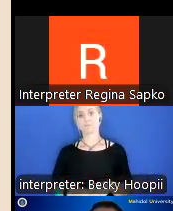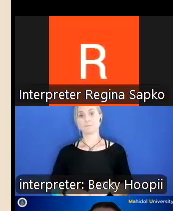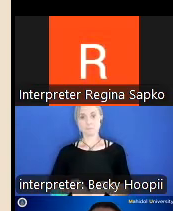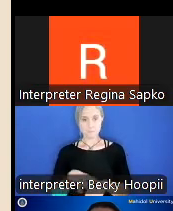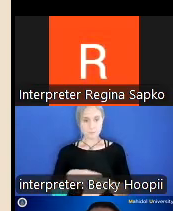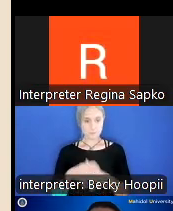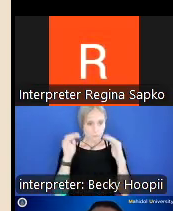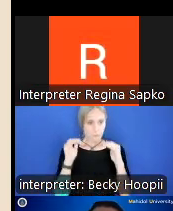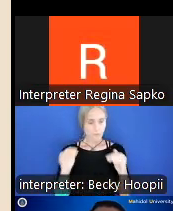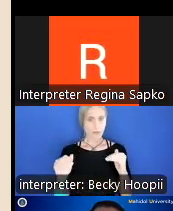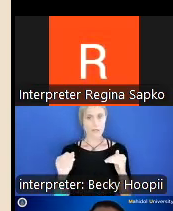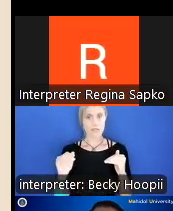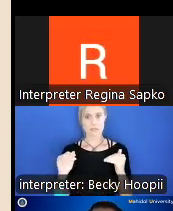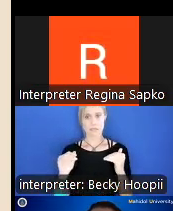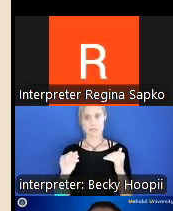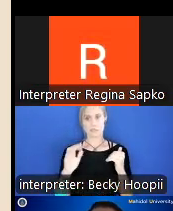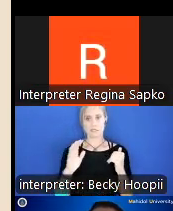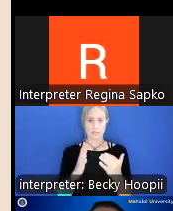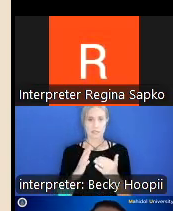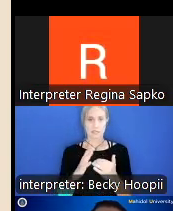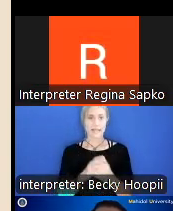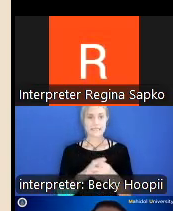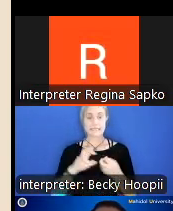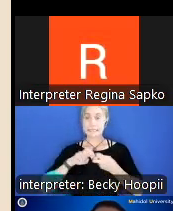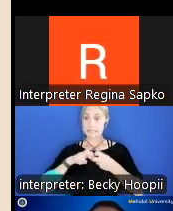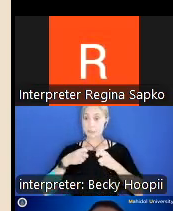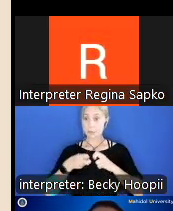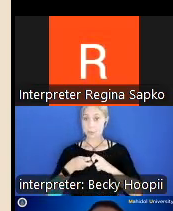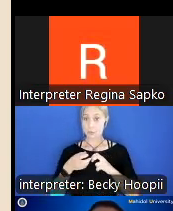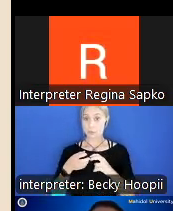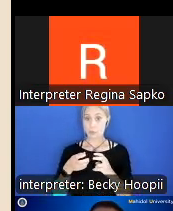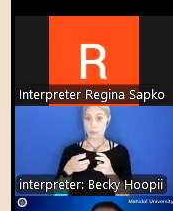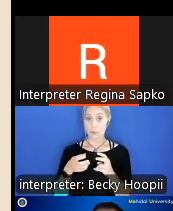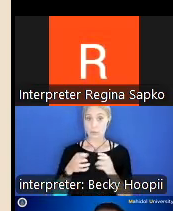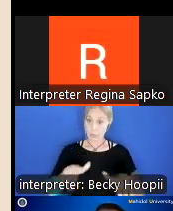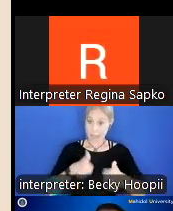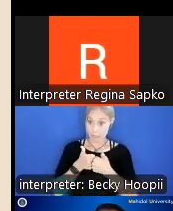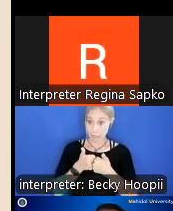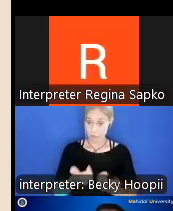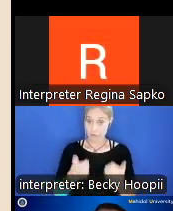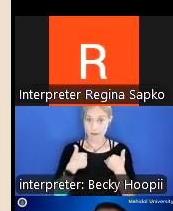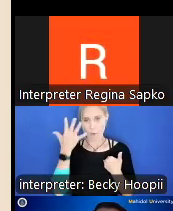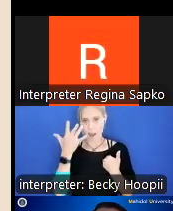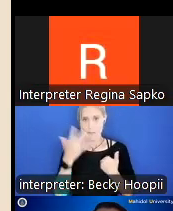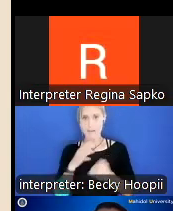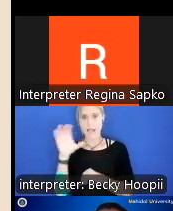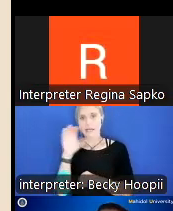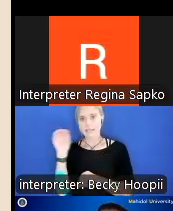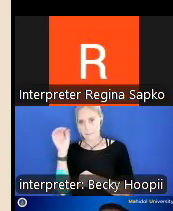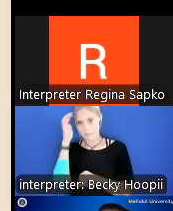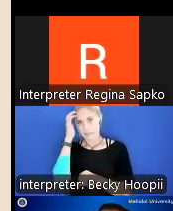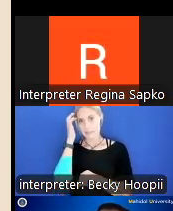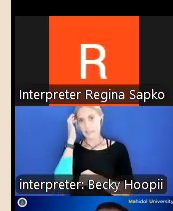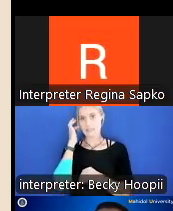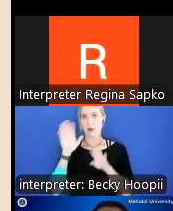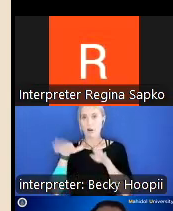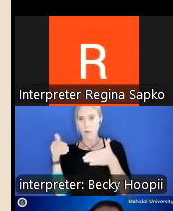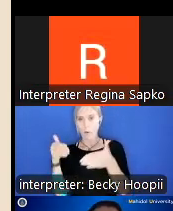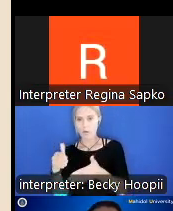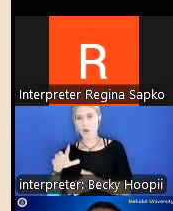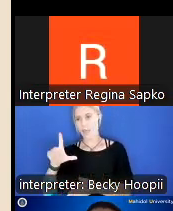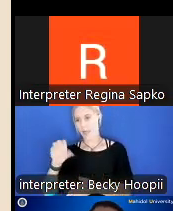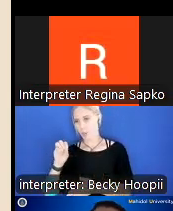this issue also because the company still focus on low skill or